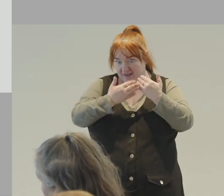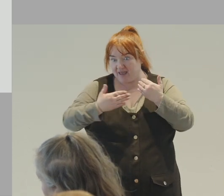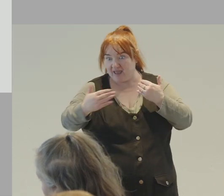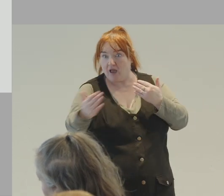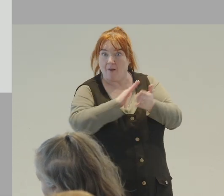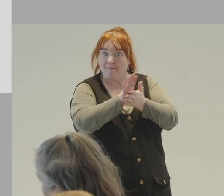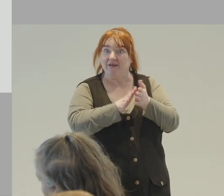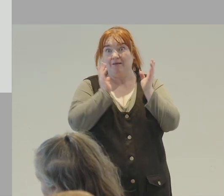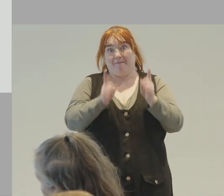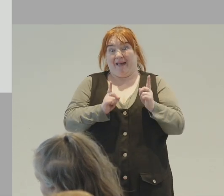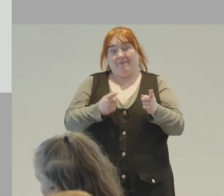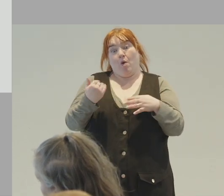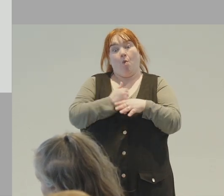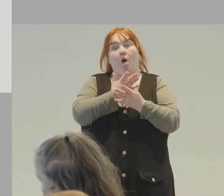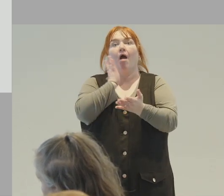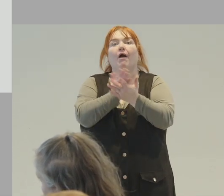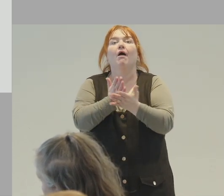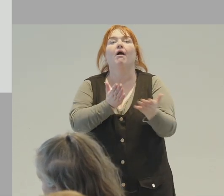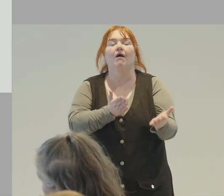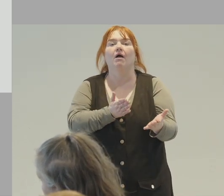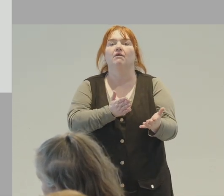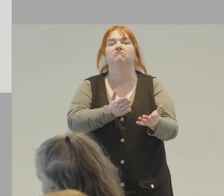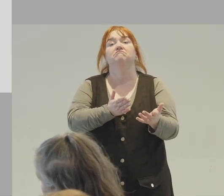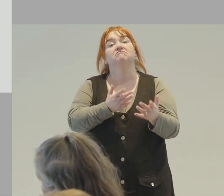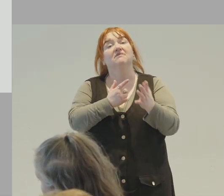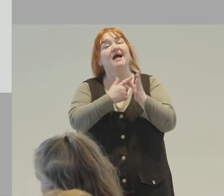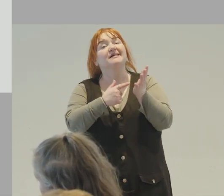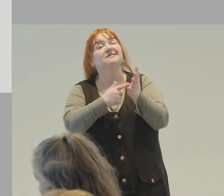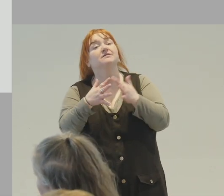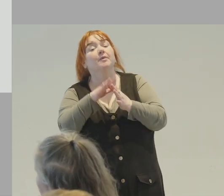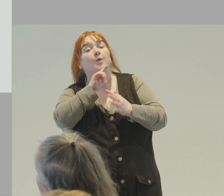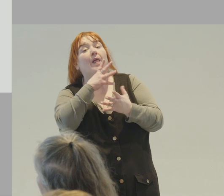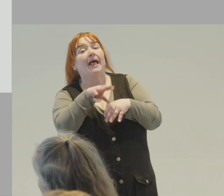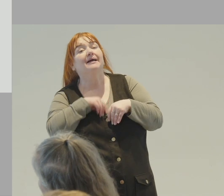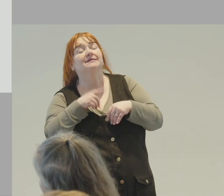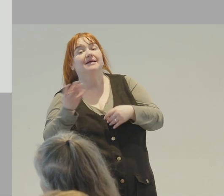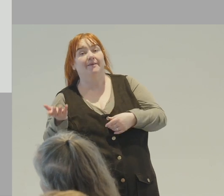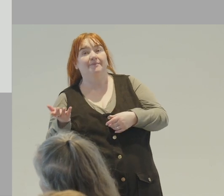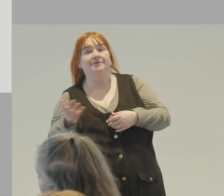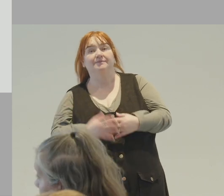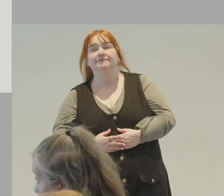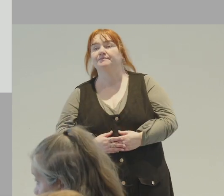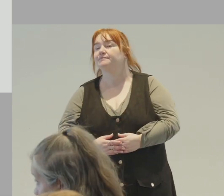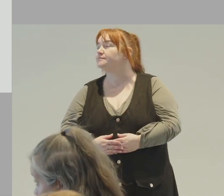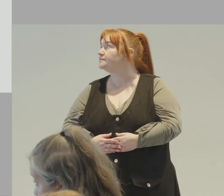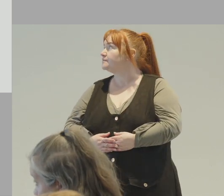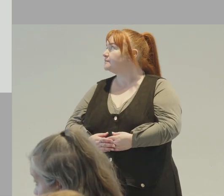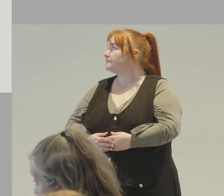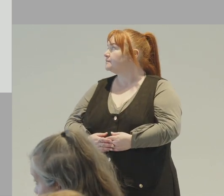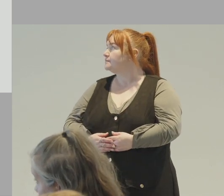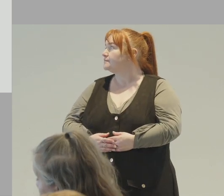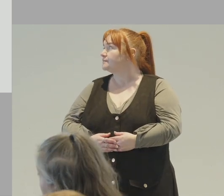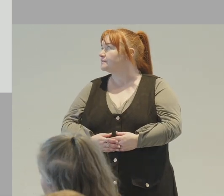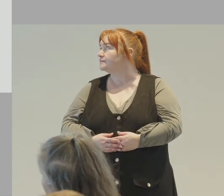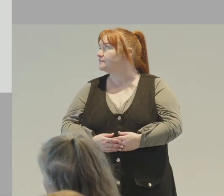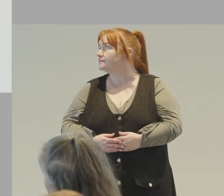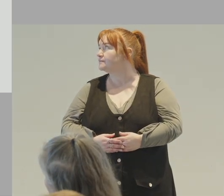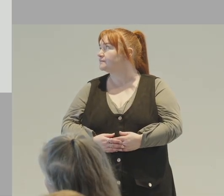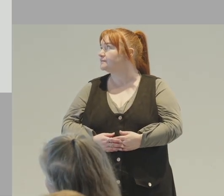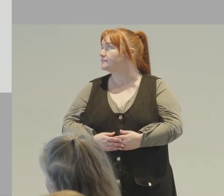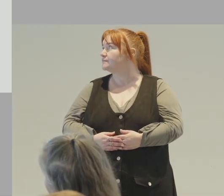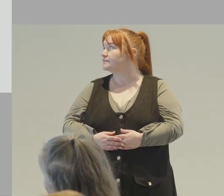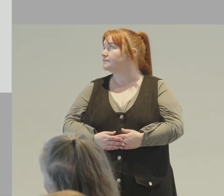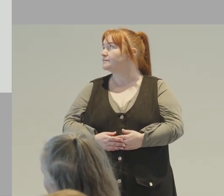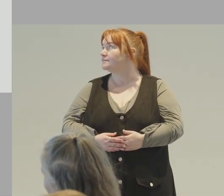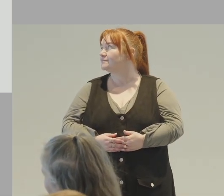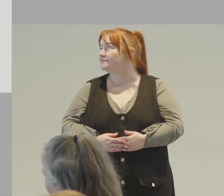And they'll go, great, that's all we needed to see. We just wanted to know it's real. So this is some of the stuff around self-employed. I think the last, just to flag it again, oh, pointing at the screen, I